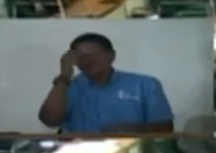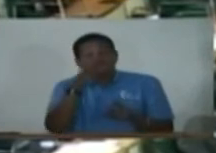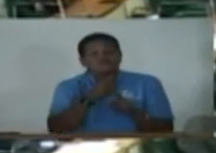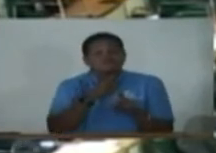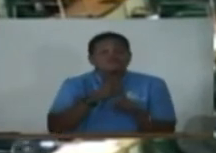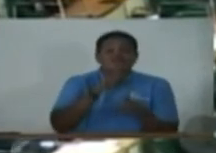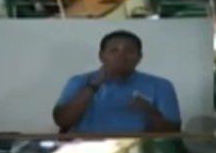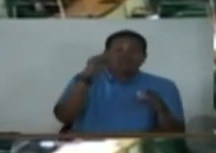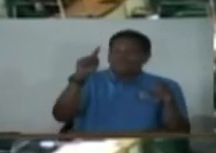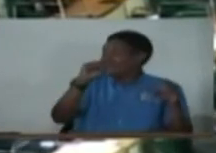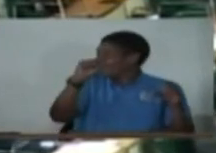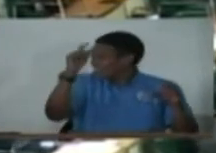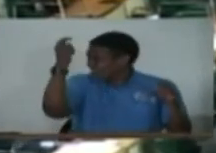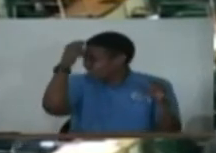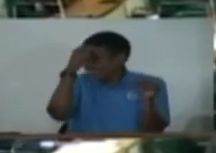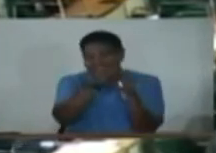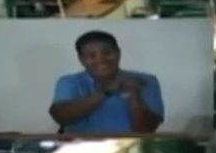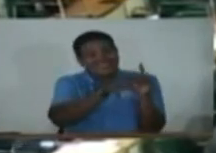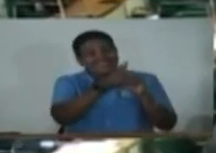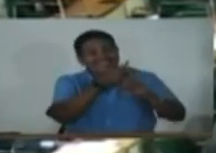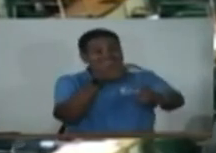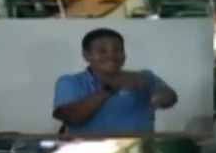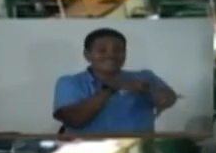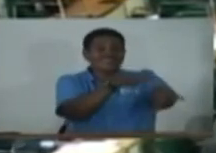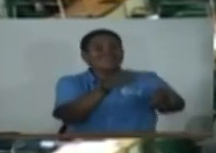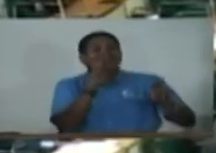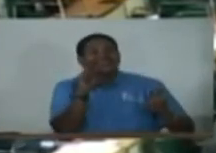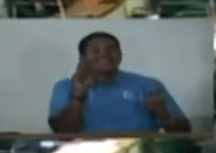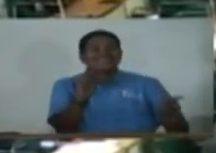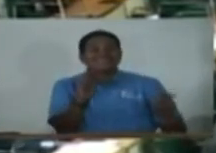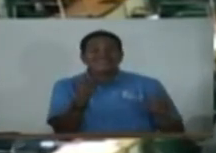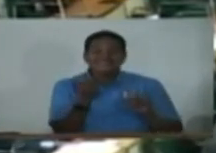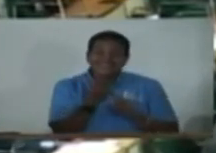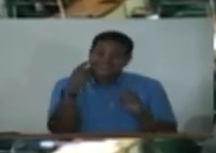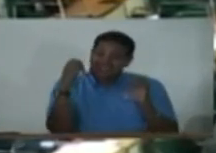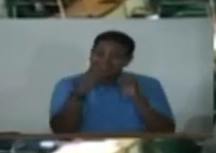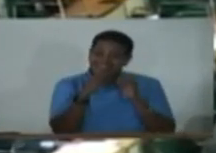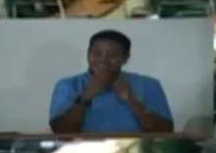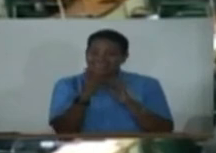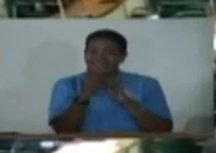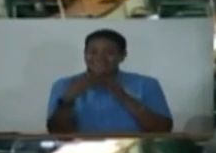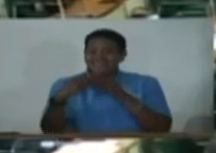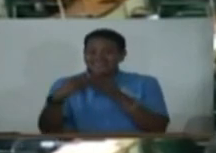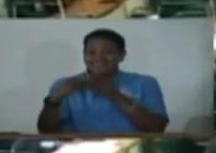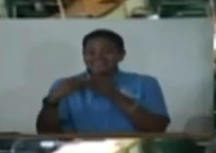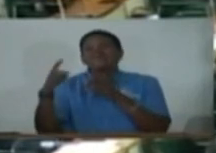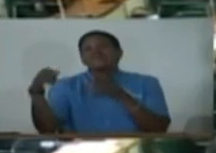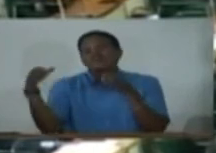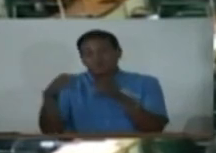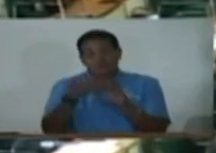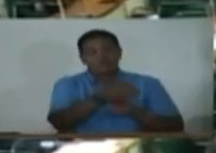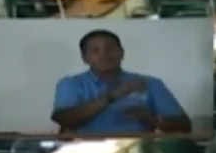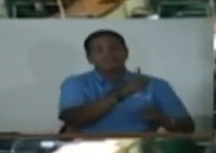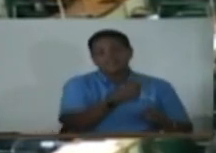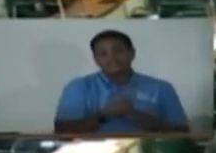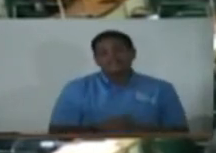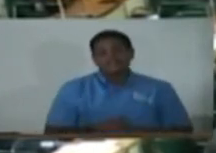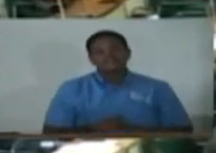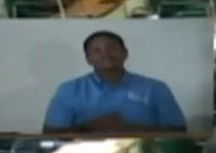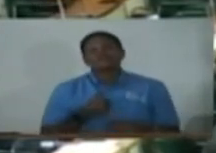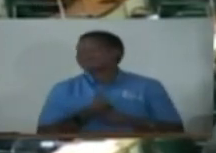of the state empowered to enforcing more leniently on one group over another?